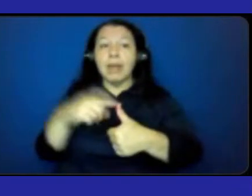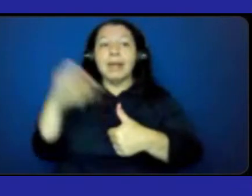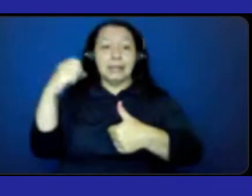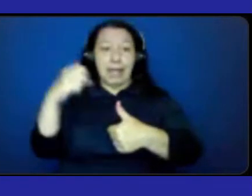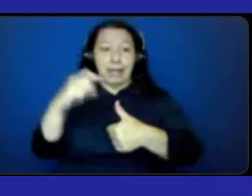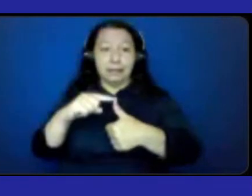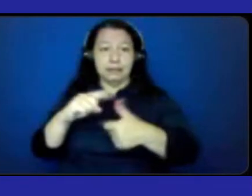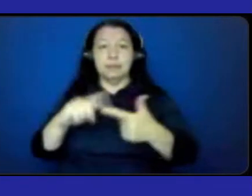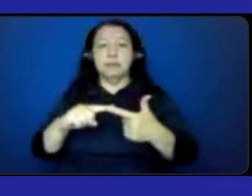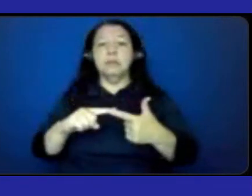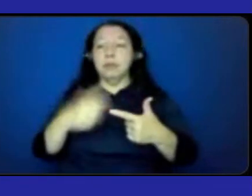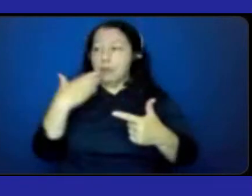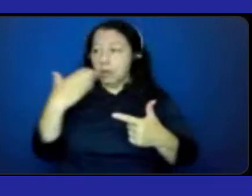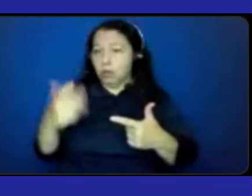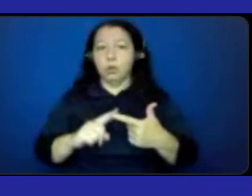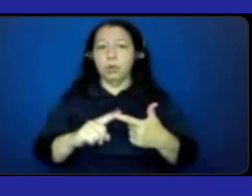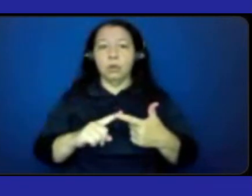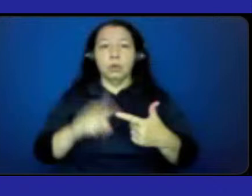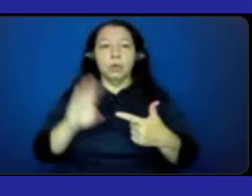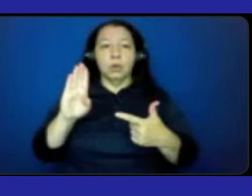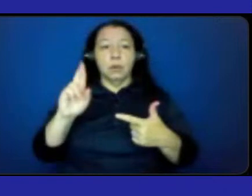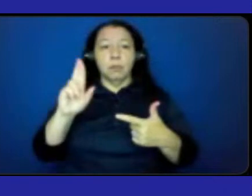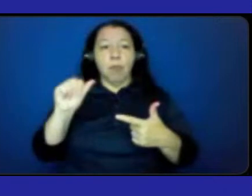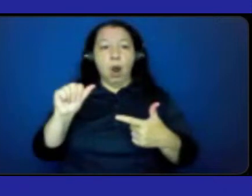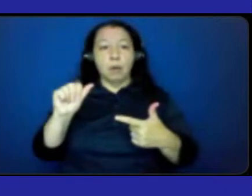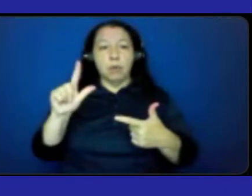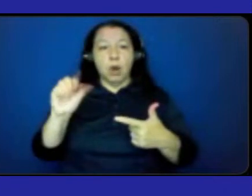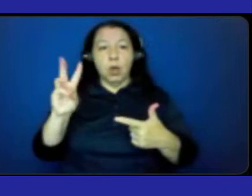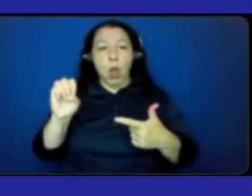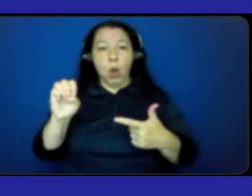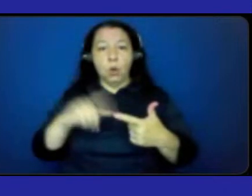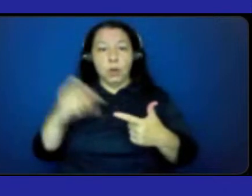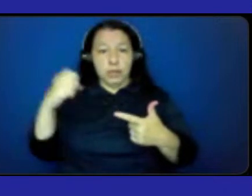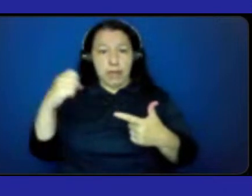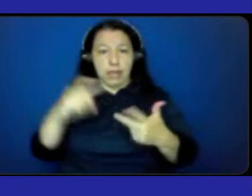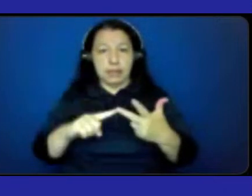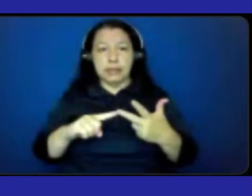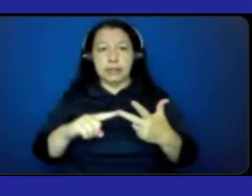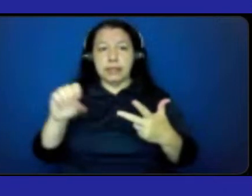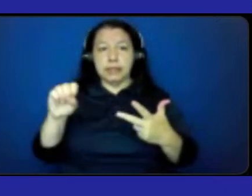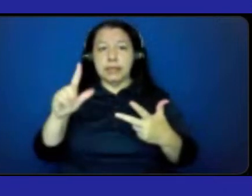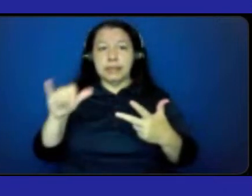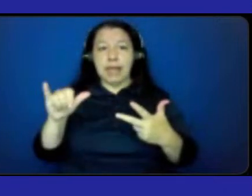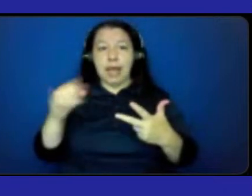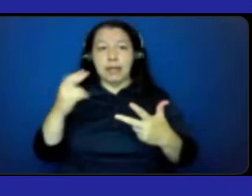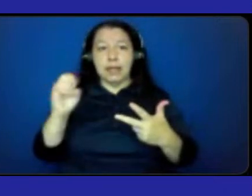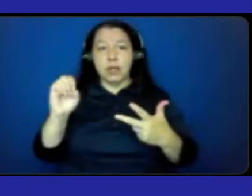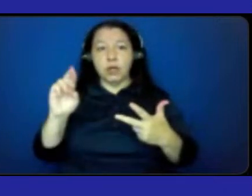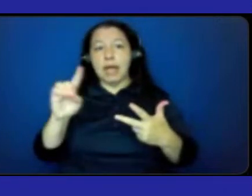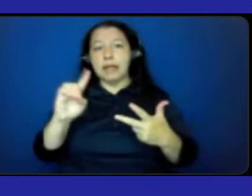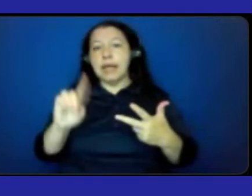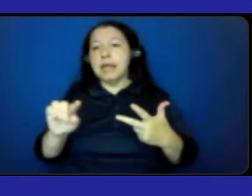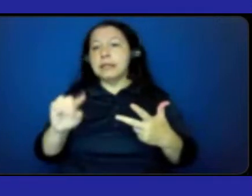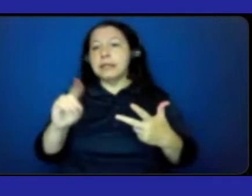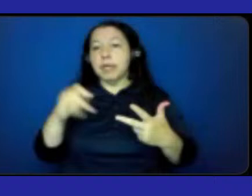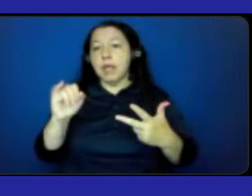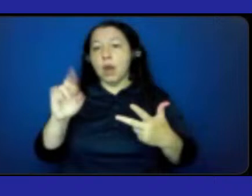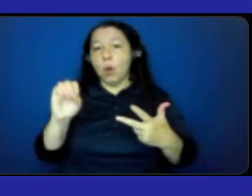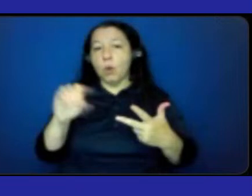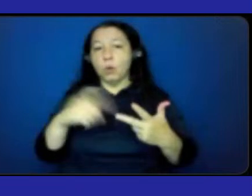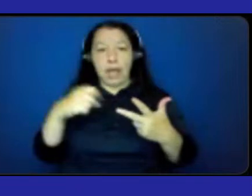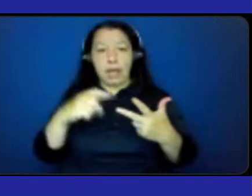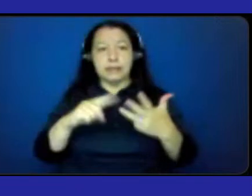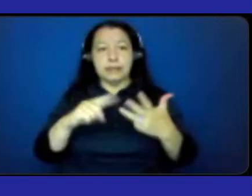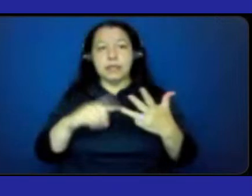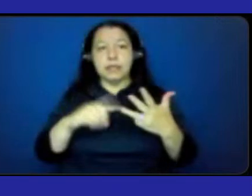Yes. Thank you. Barbara Lowe? Yes. Sally Hernandez-Pinheiro? Yes. And